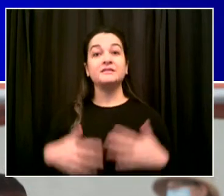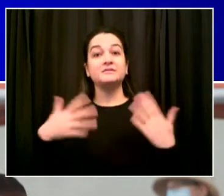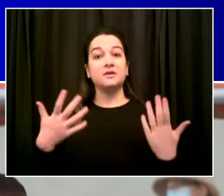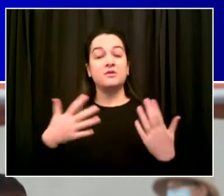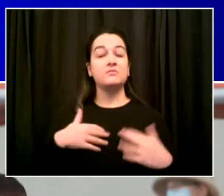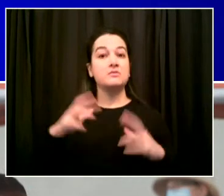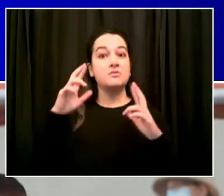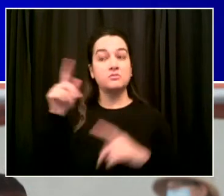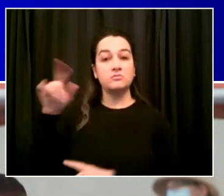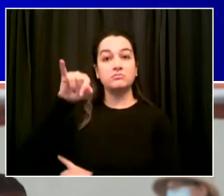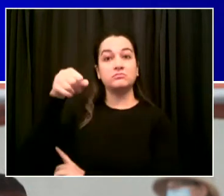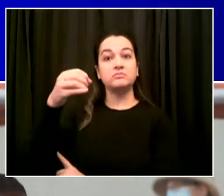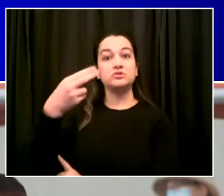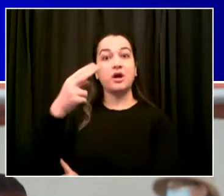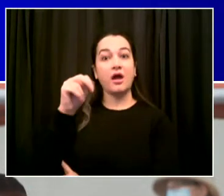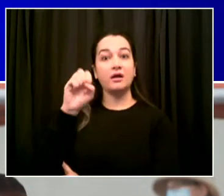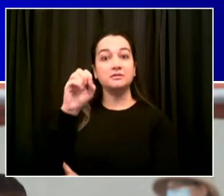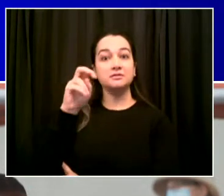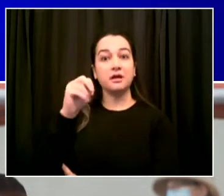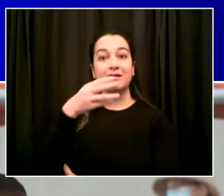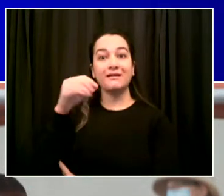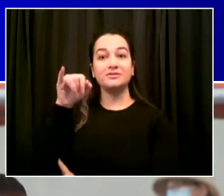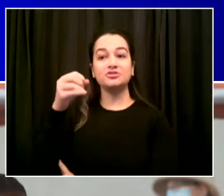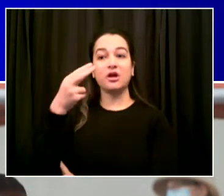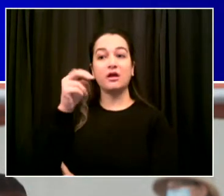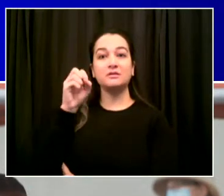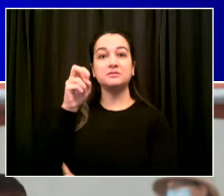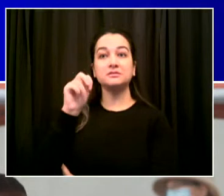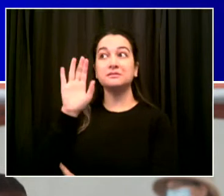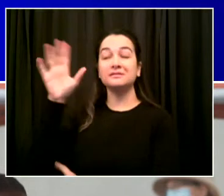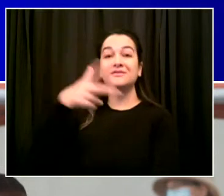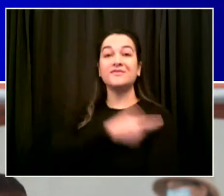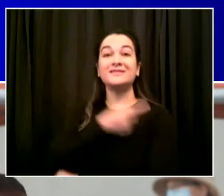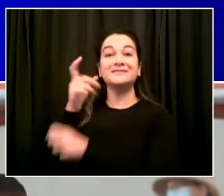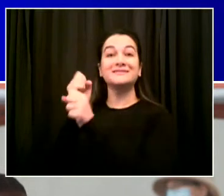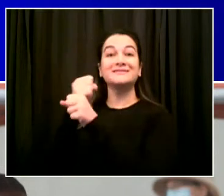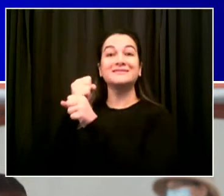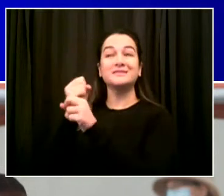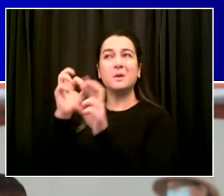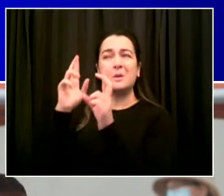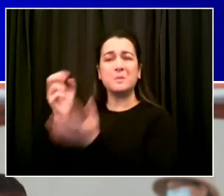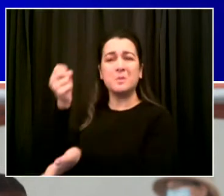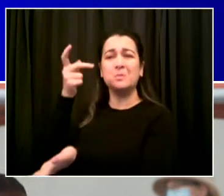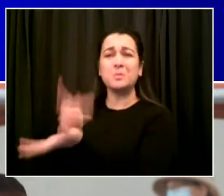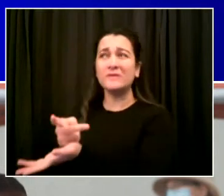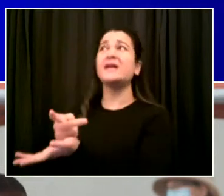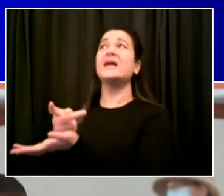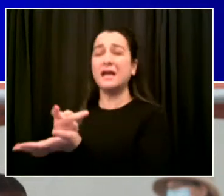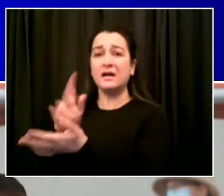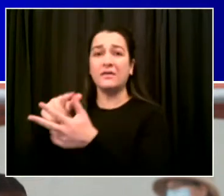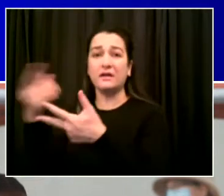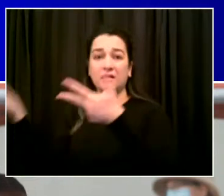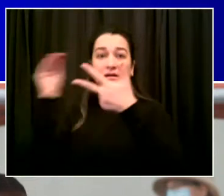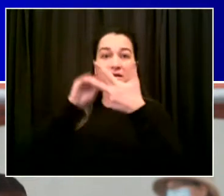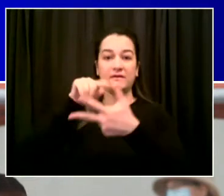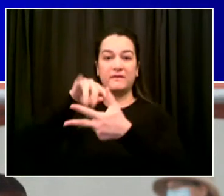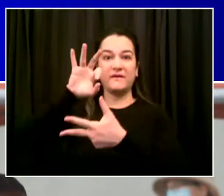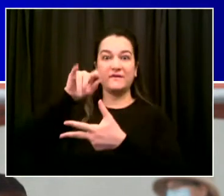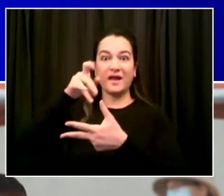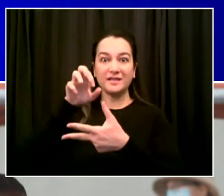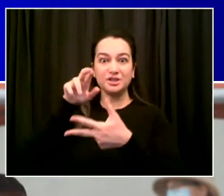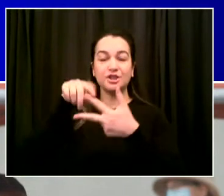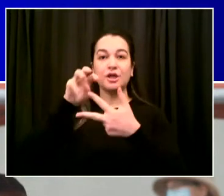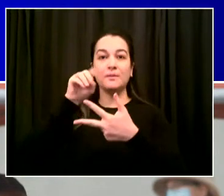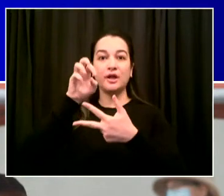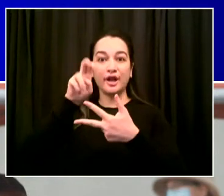to help us reach people who really need to be vaccinated. Obviously, once the state made the decision